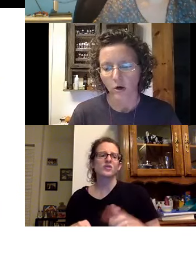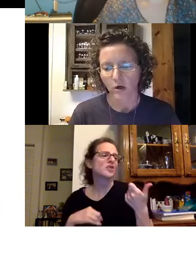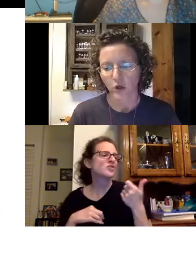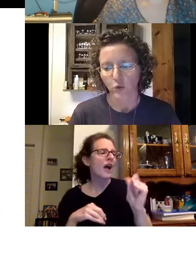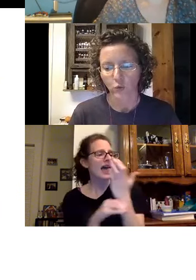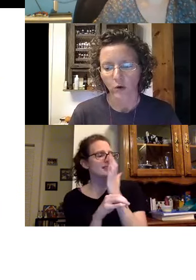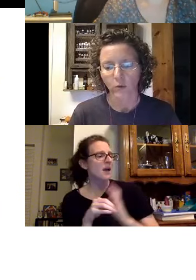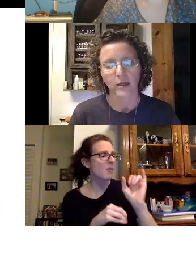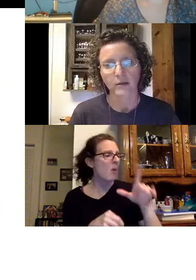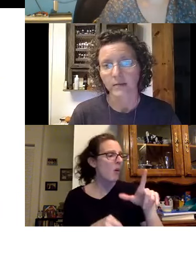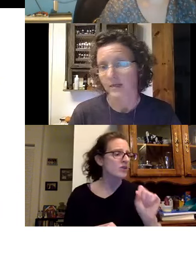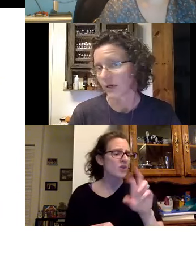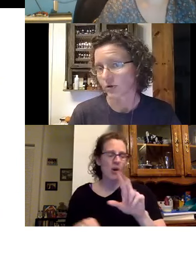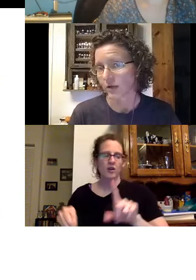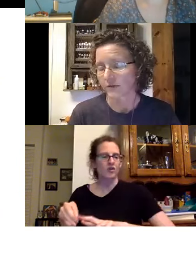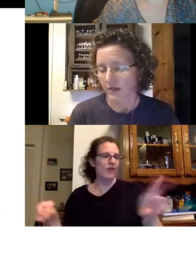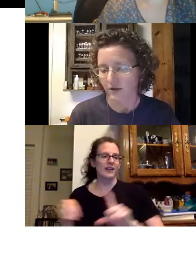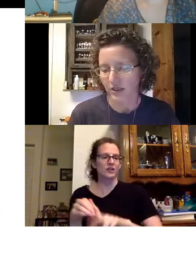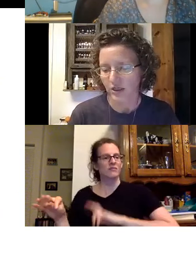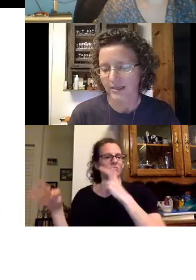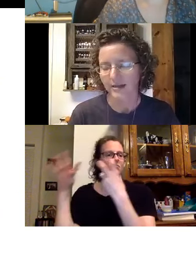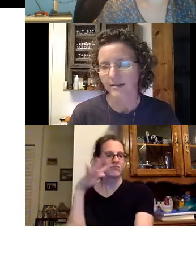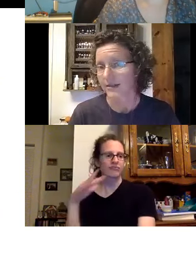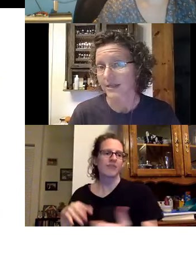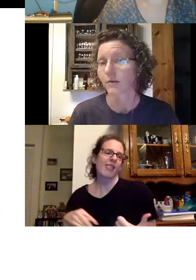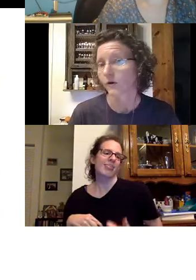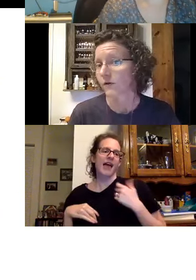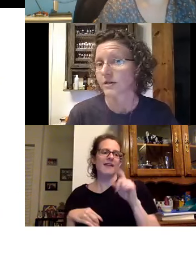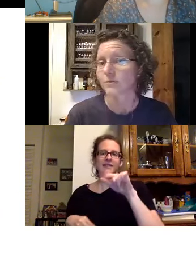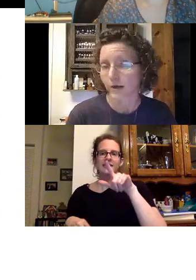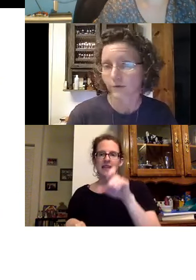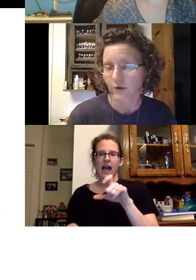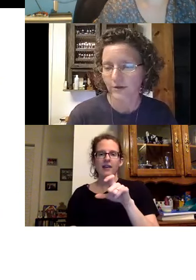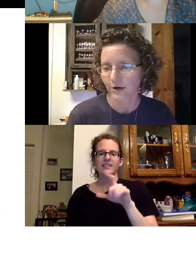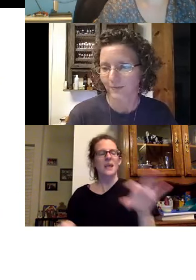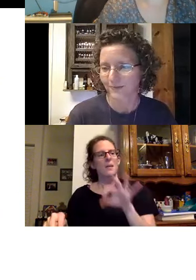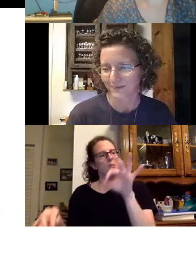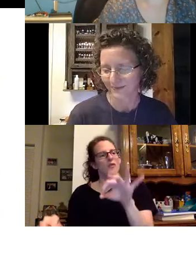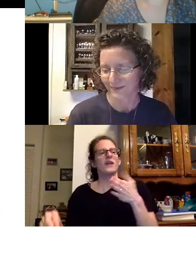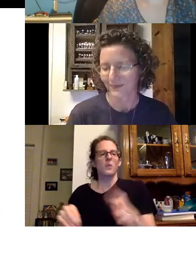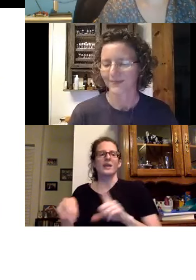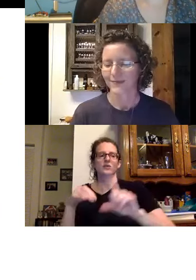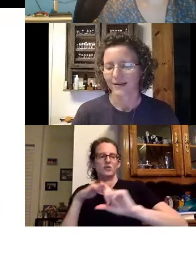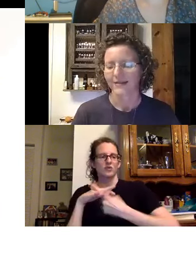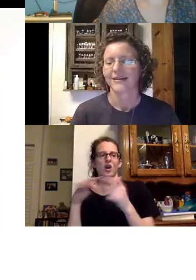or you are ready to make some major lifestyle changes, this is the perfect way for you to start.